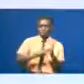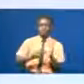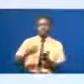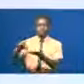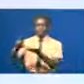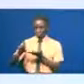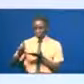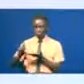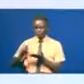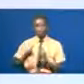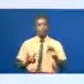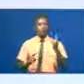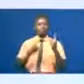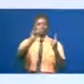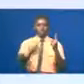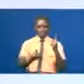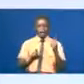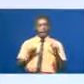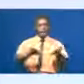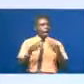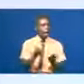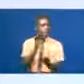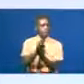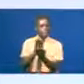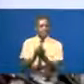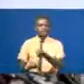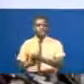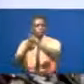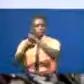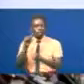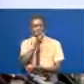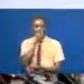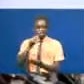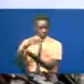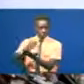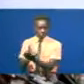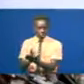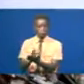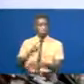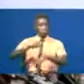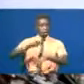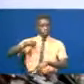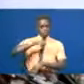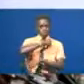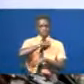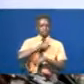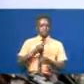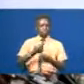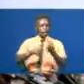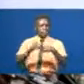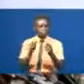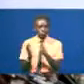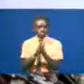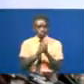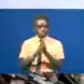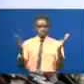I would ask. And how is the bank supporting the private sector? So when we come to the conventional banks, I would